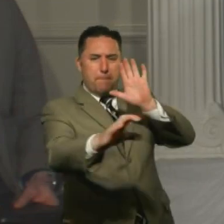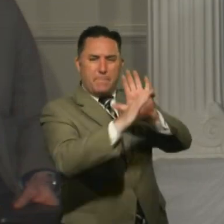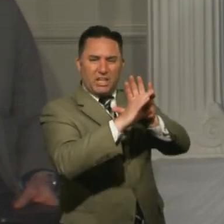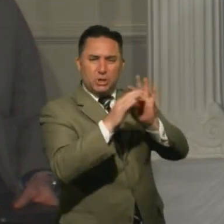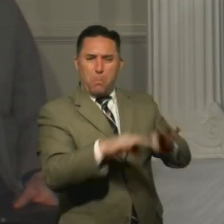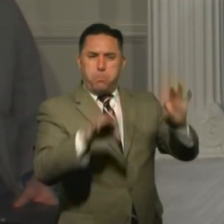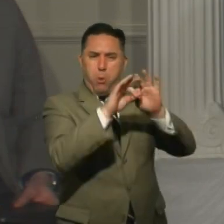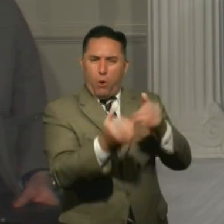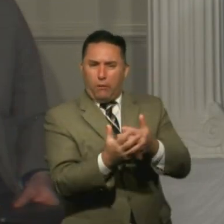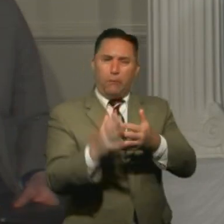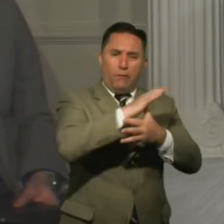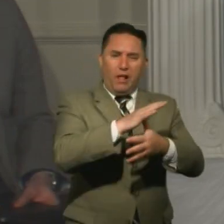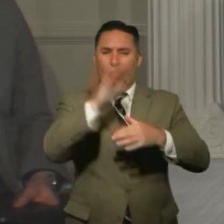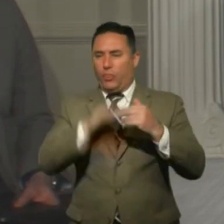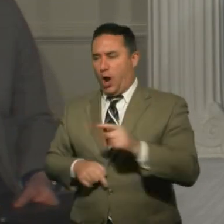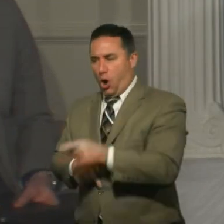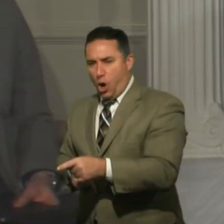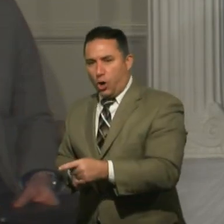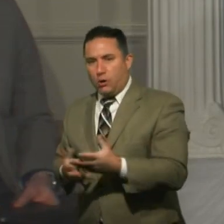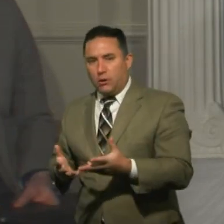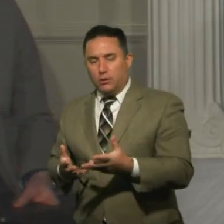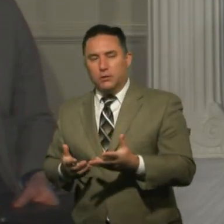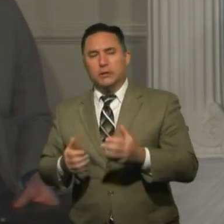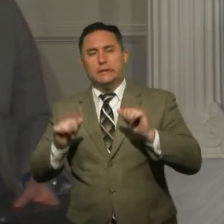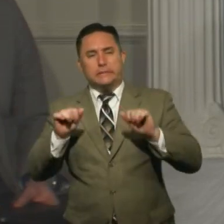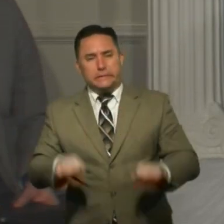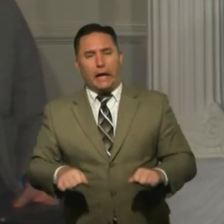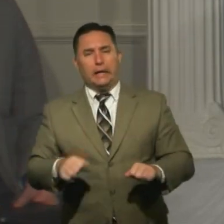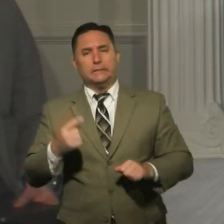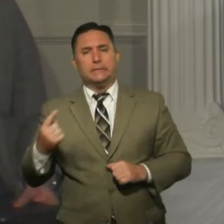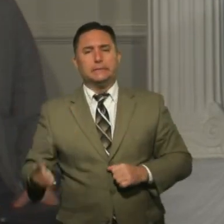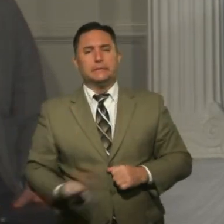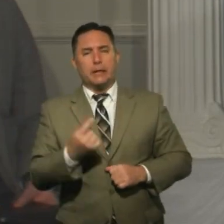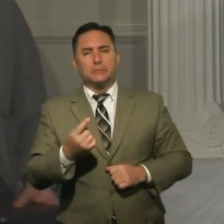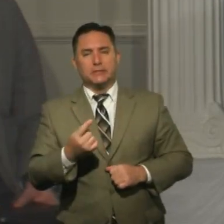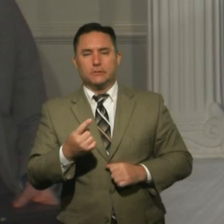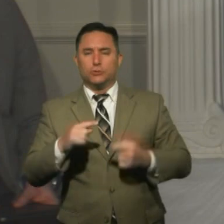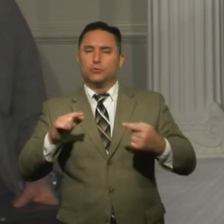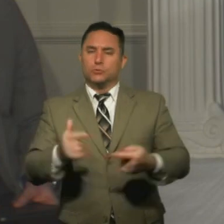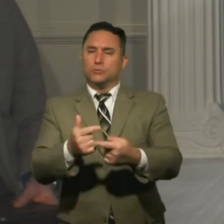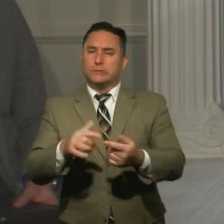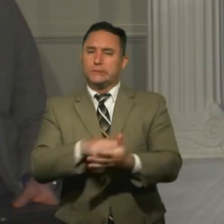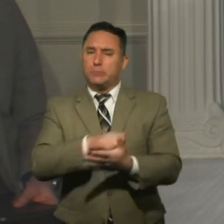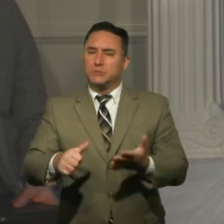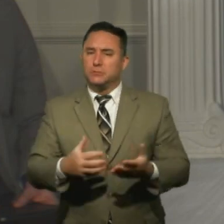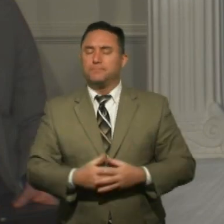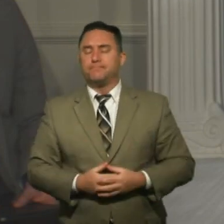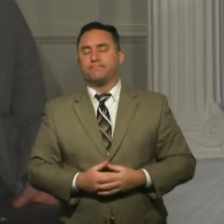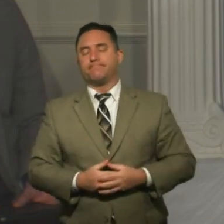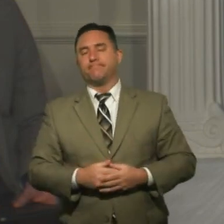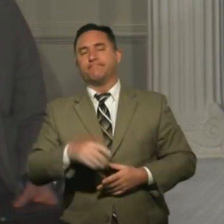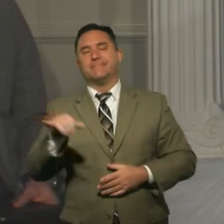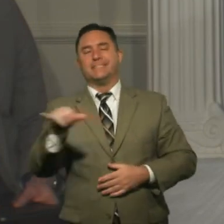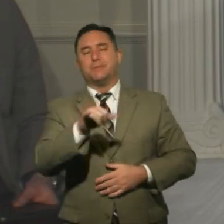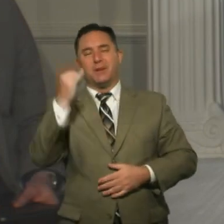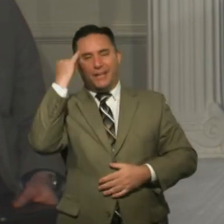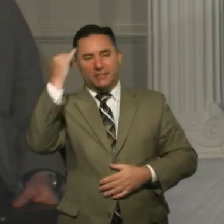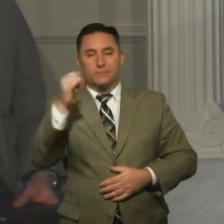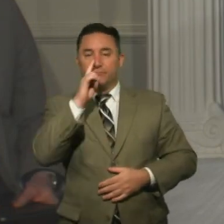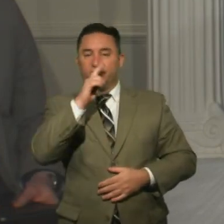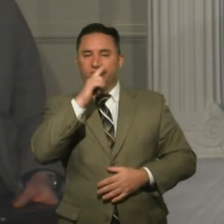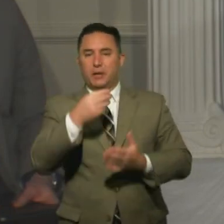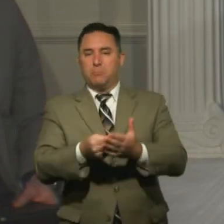more important than her. This could be something that's damaging. It's just like if you have counterfeit